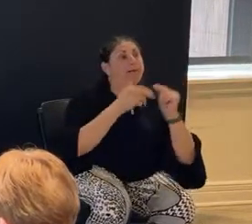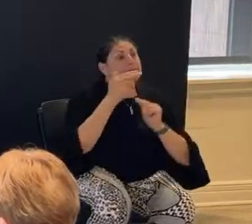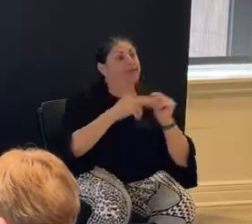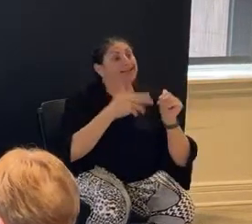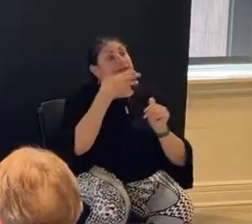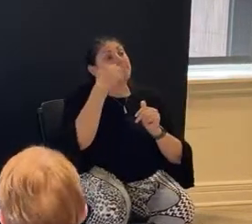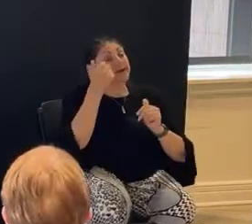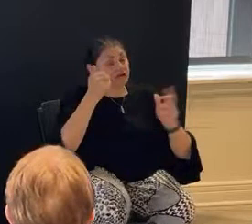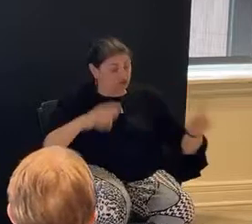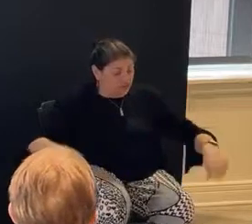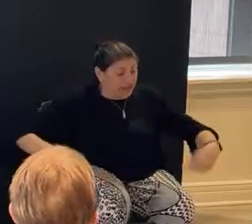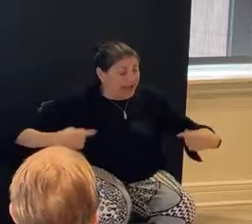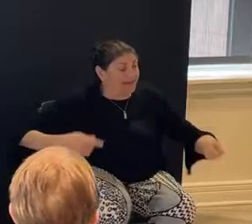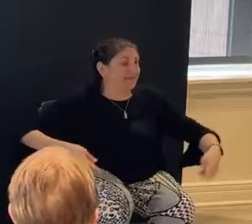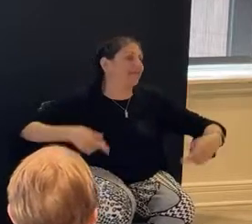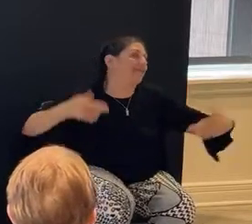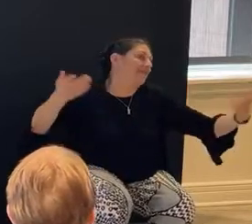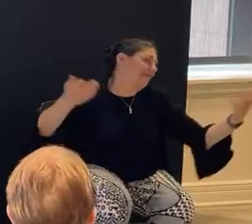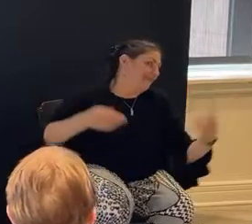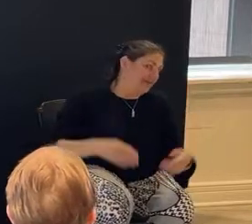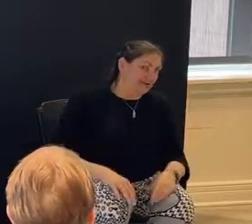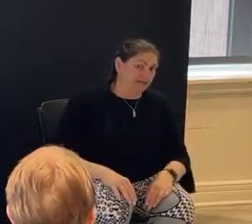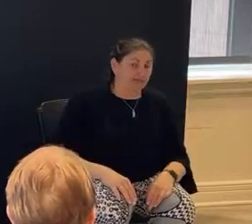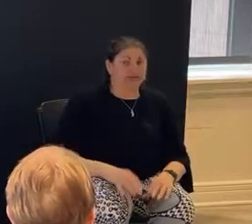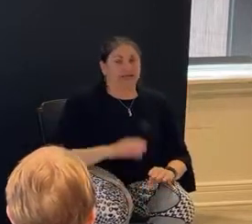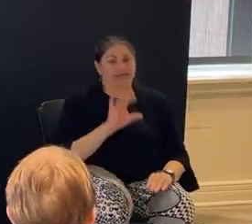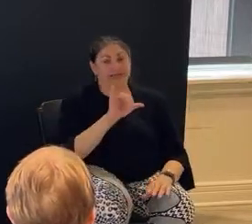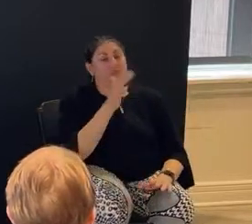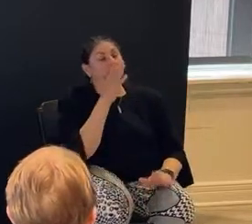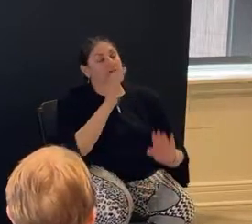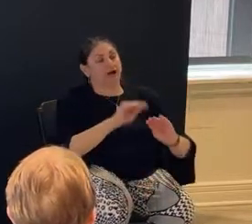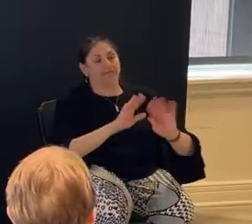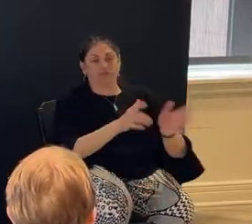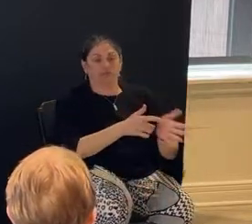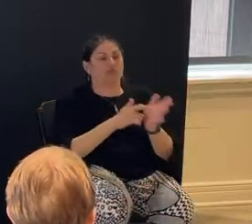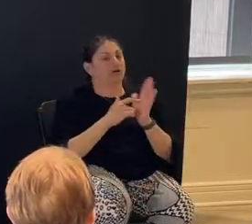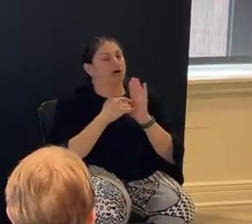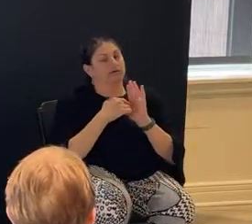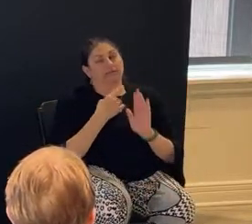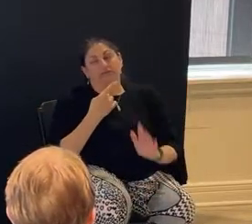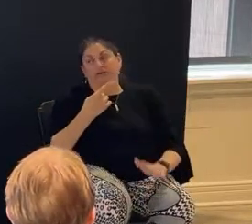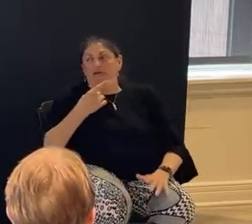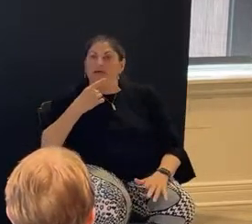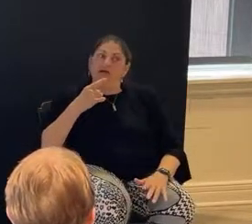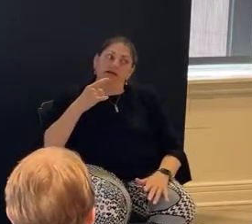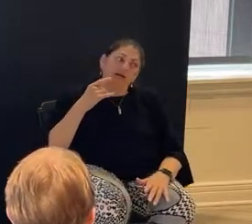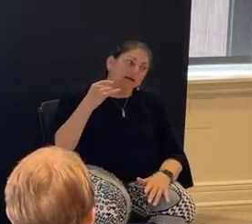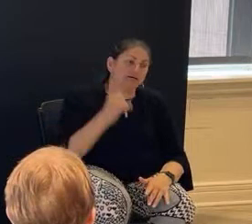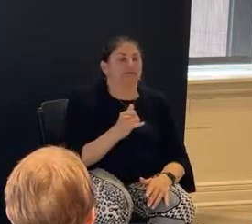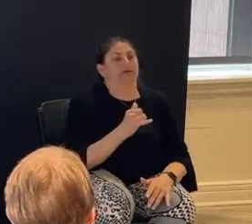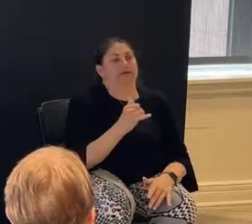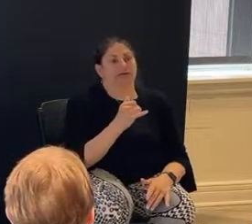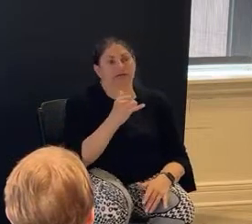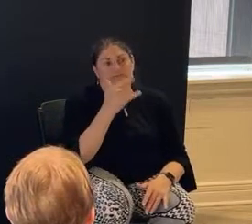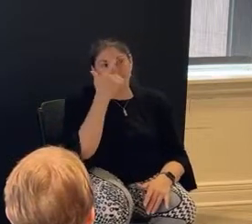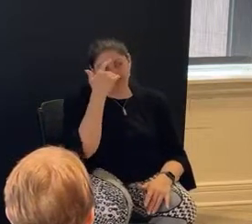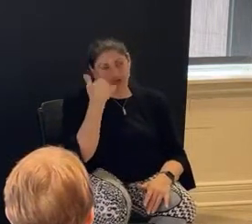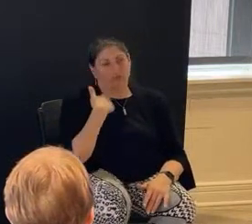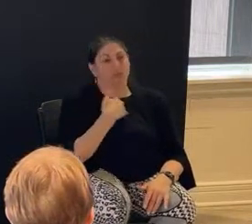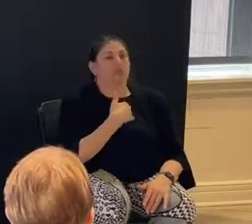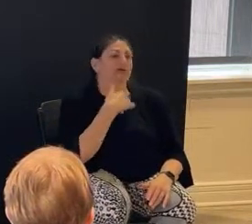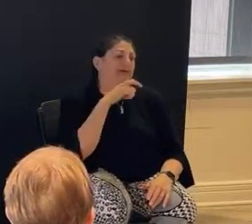tire that, you know, obviously is going to take forever to work its way through various supply chains